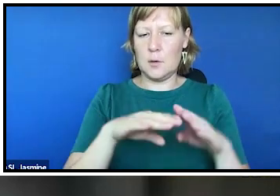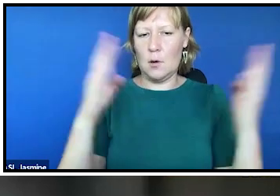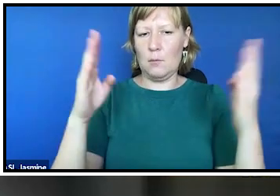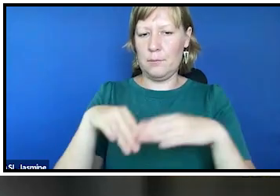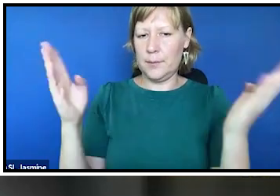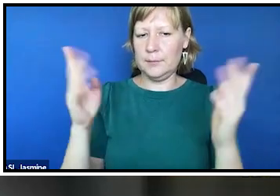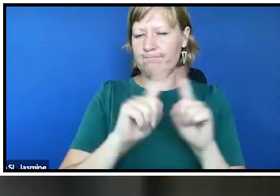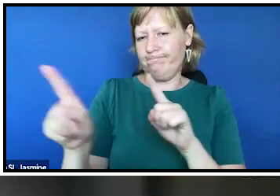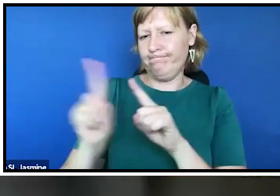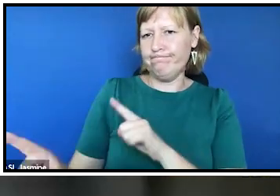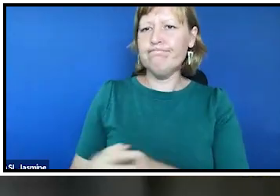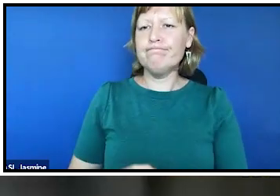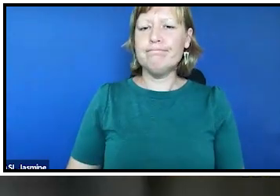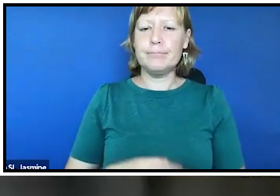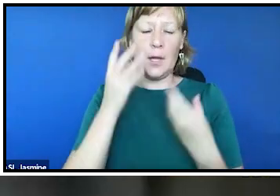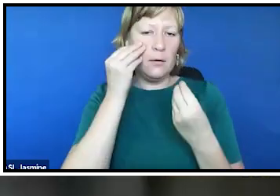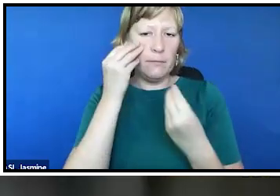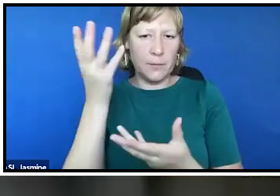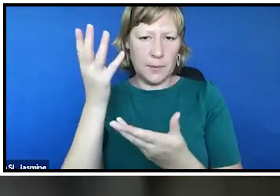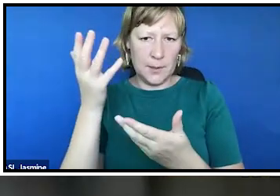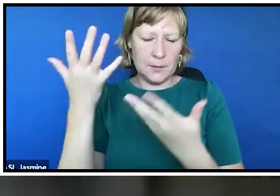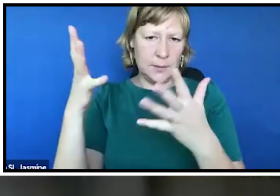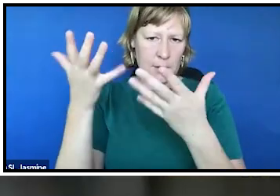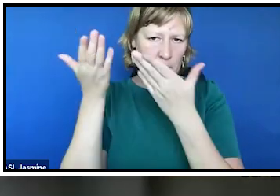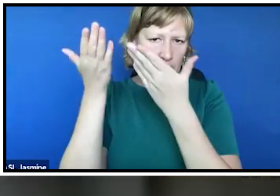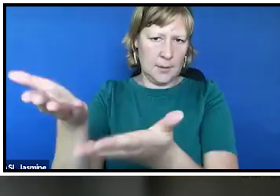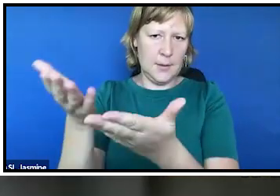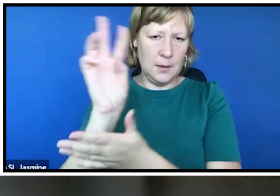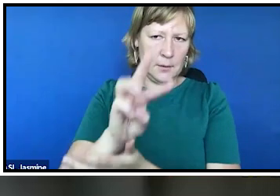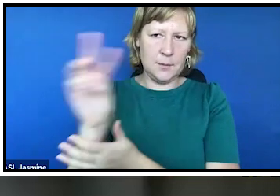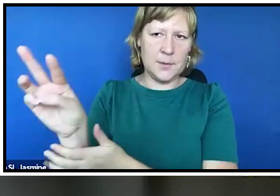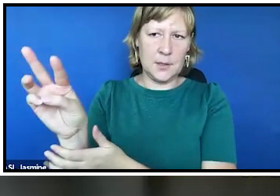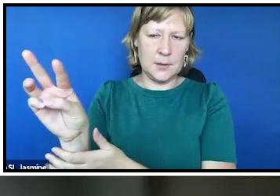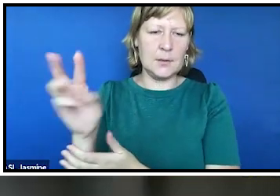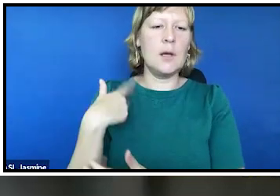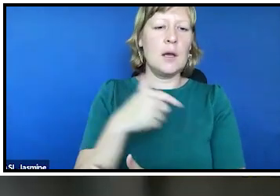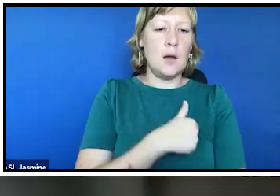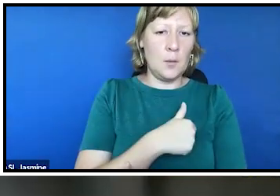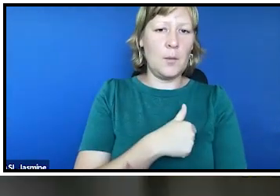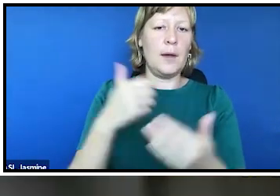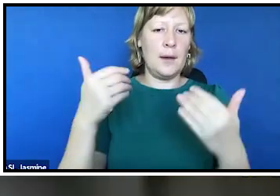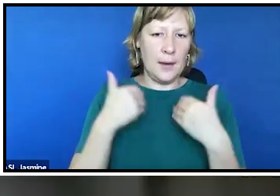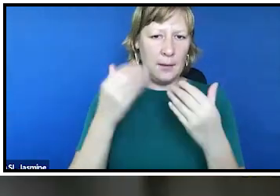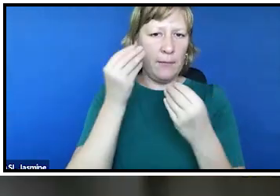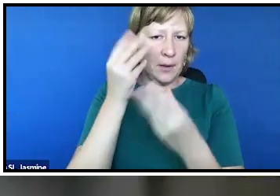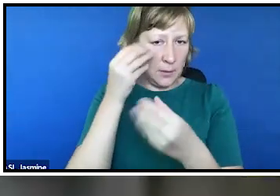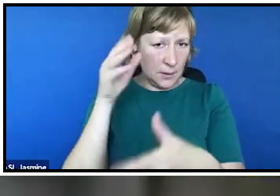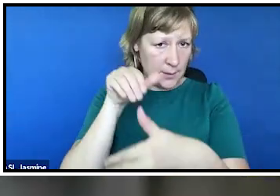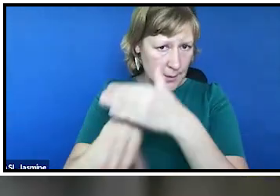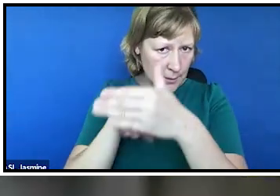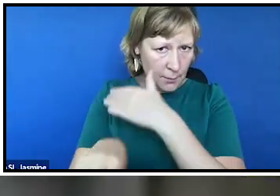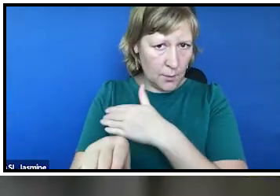the information is also on our website, so it's there for you. And we're making it accessible, which means we want as many people to be able to find